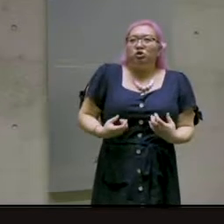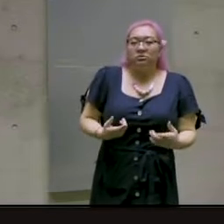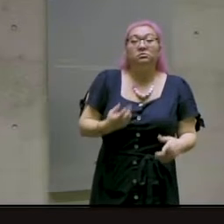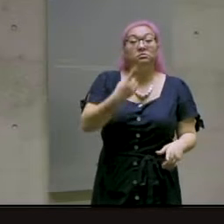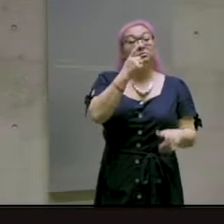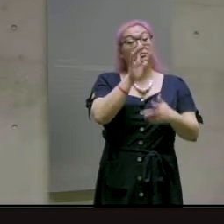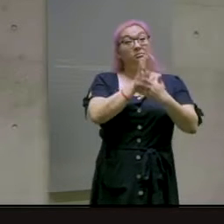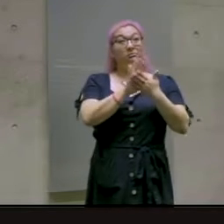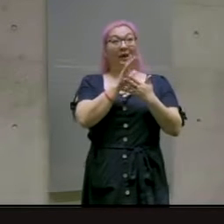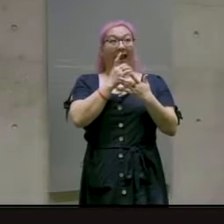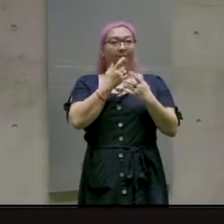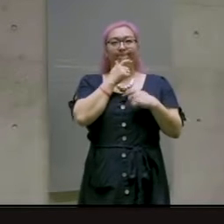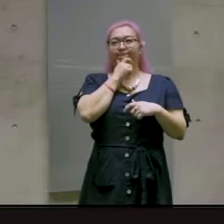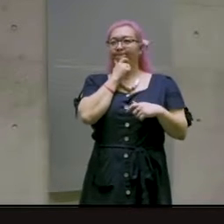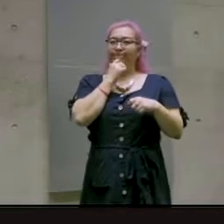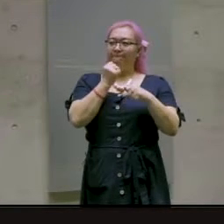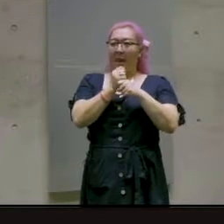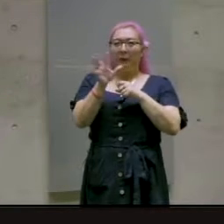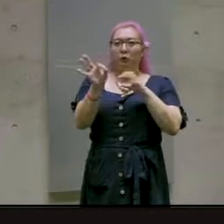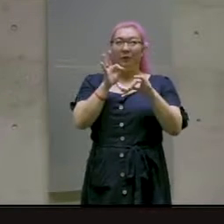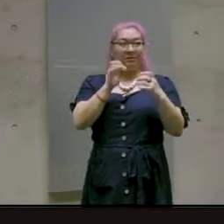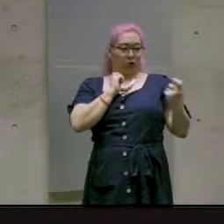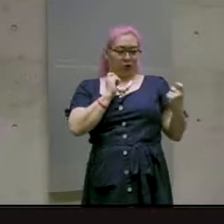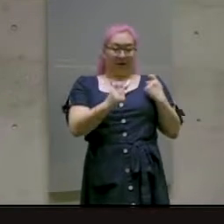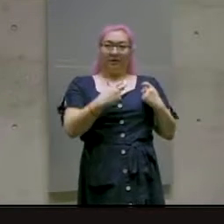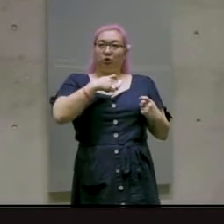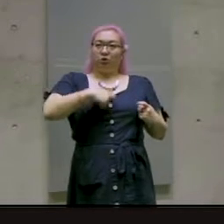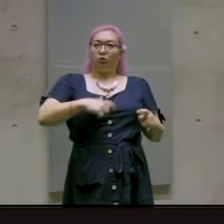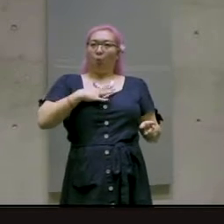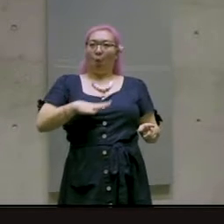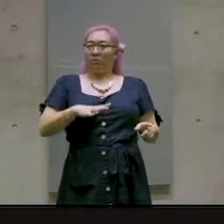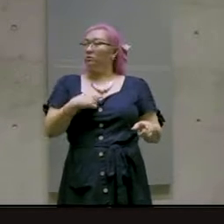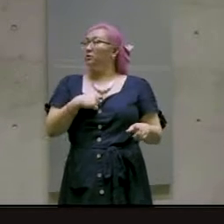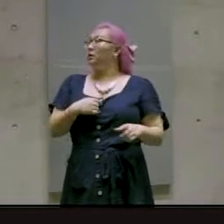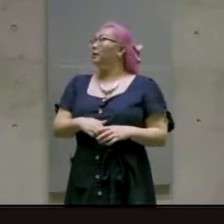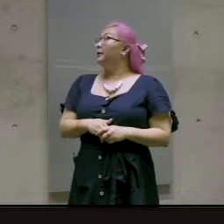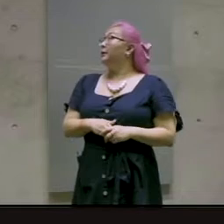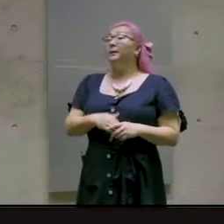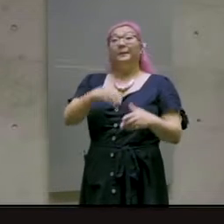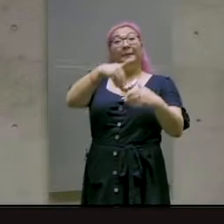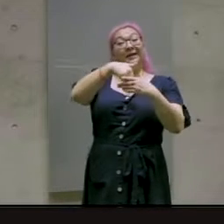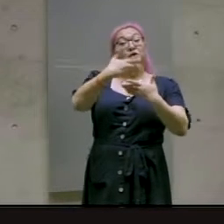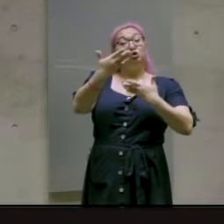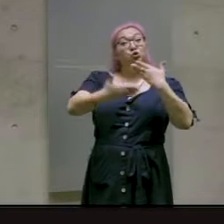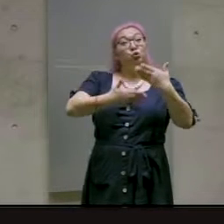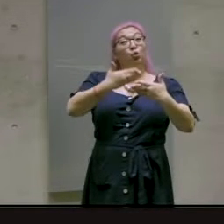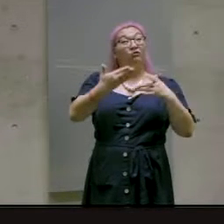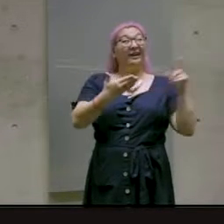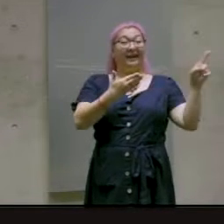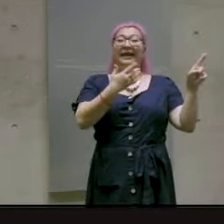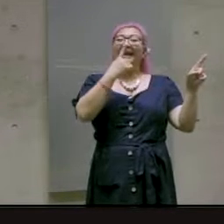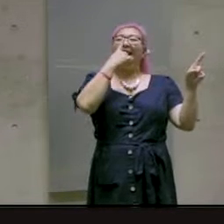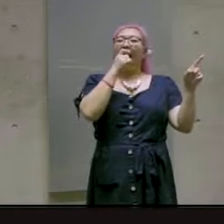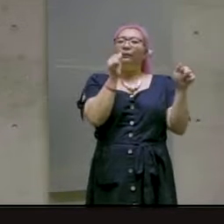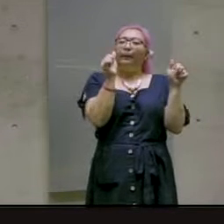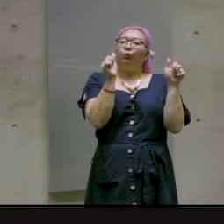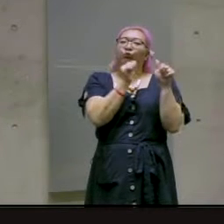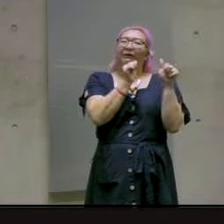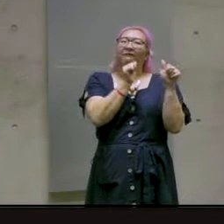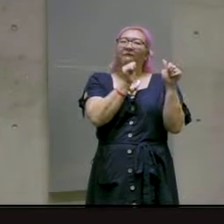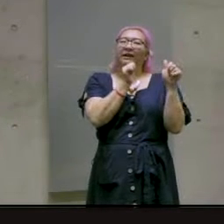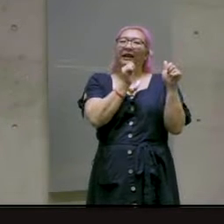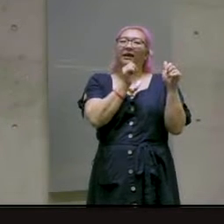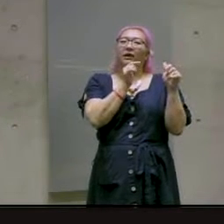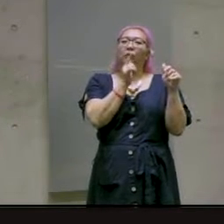within the choices the player makes. Within the context of this story, however, he can be briefly romanced. There is a kind of lull in the